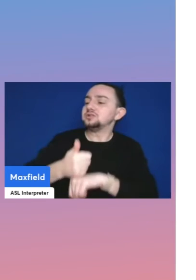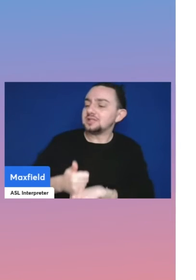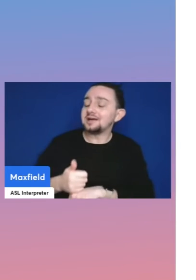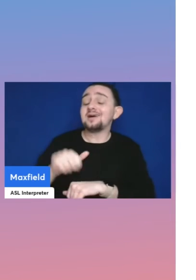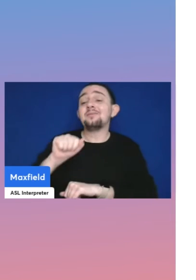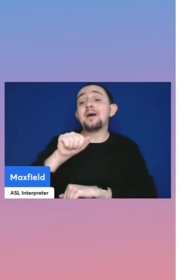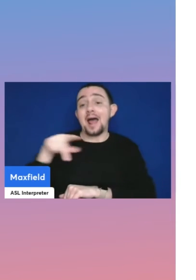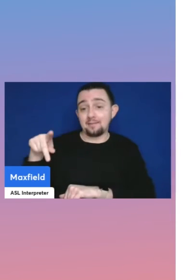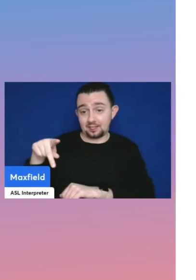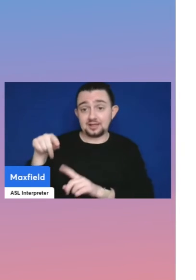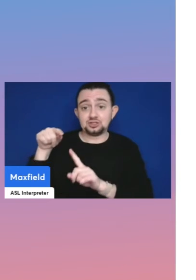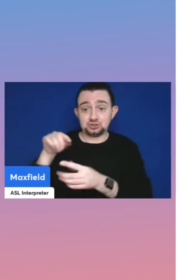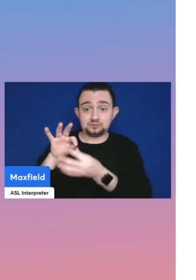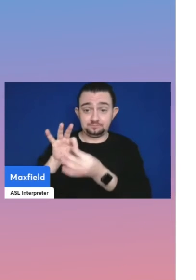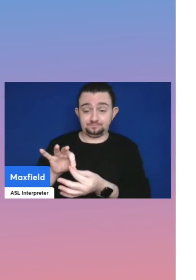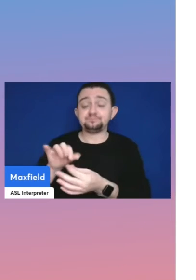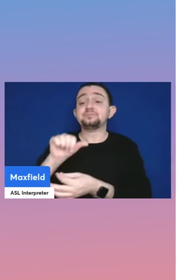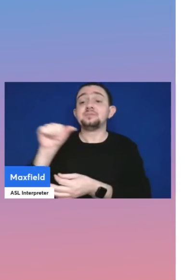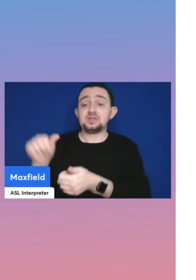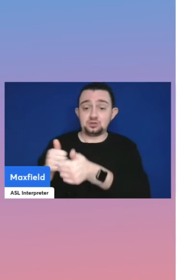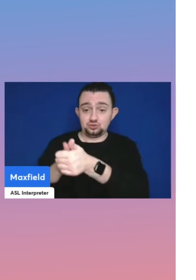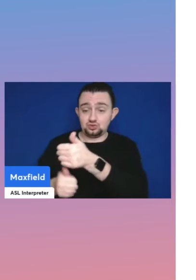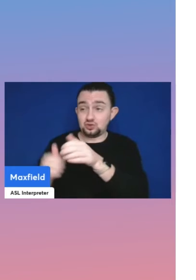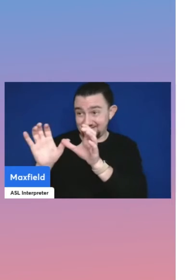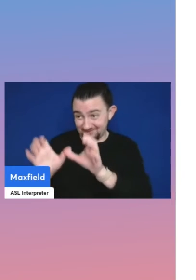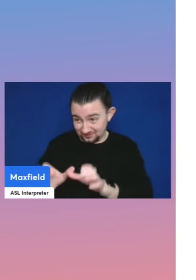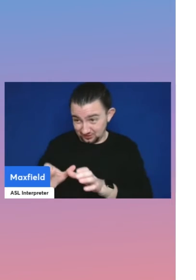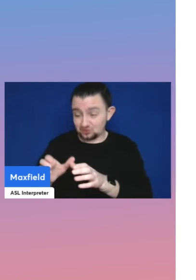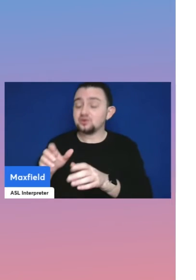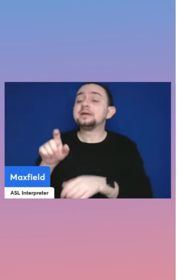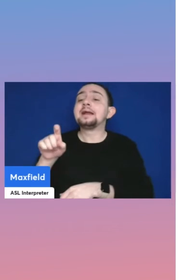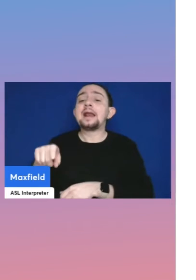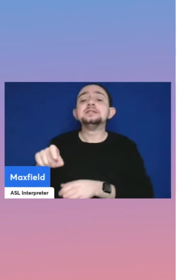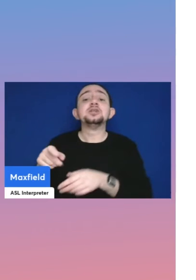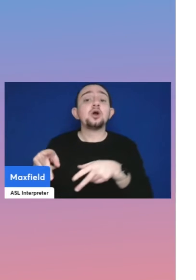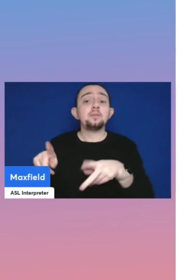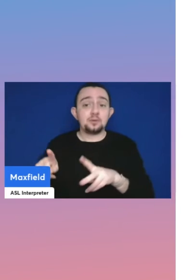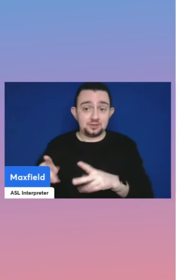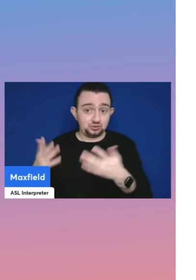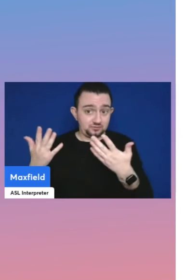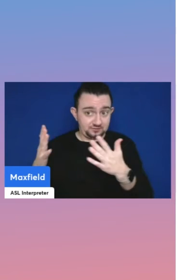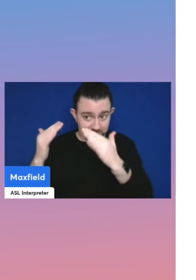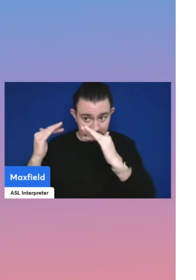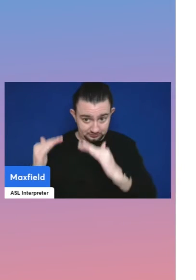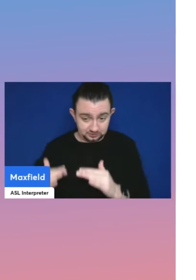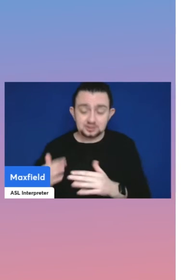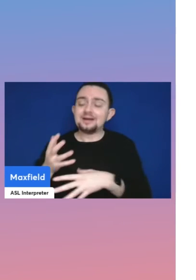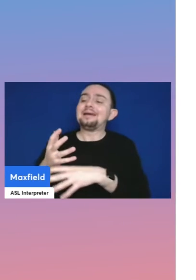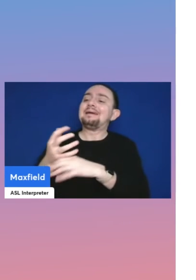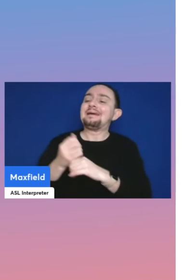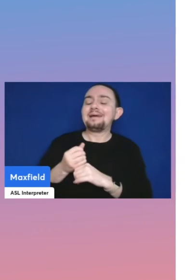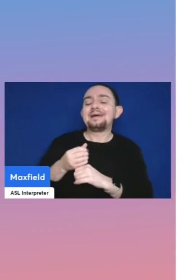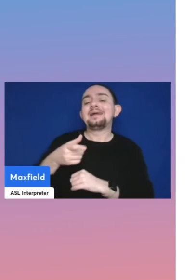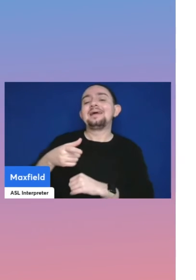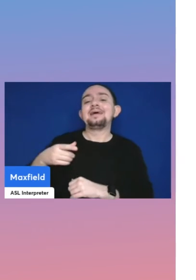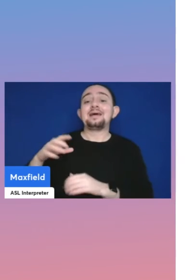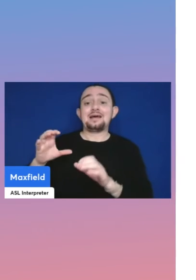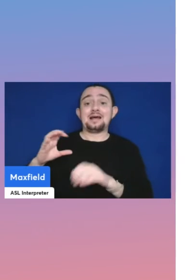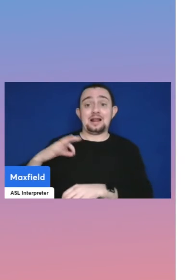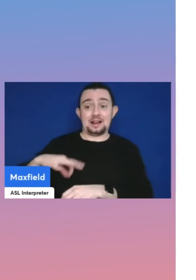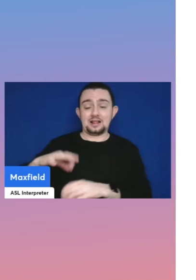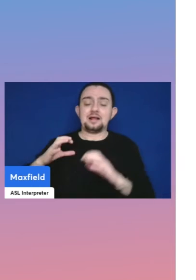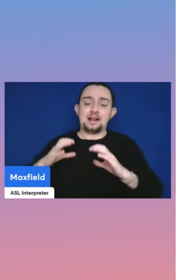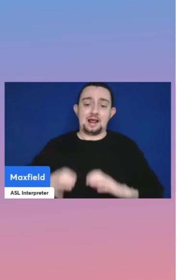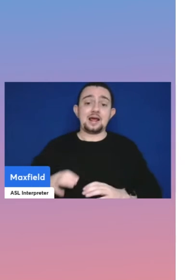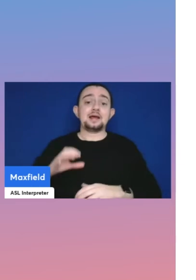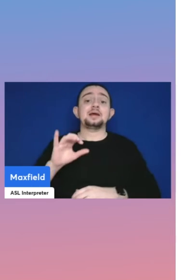application in Azure, configuring the necessary permissions, and obtaining the client ID, tenant ID, and secret key. We